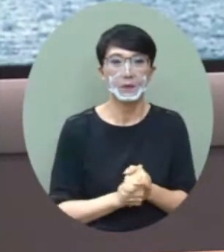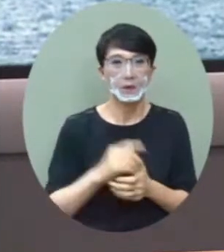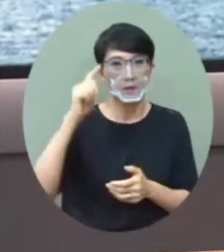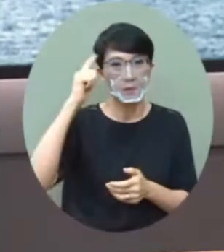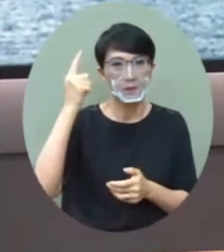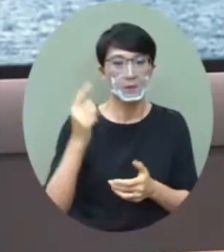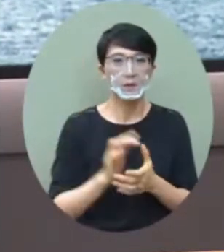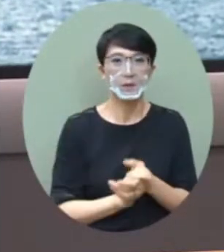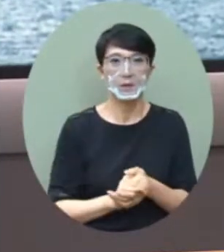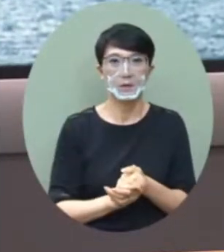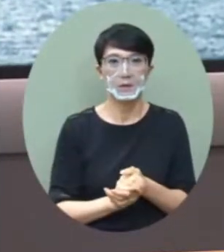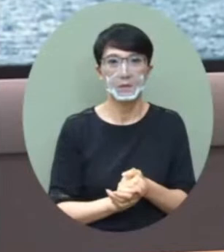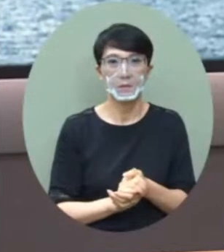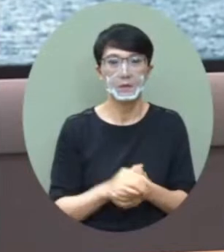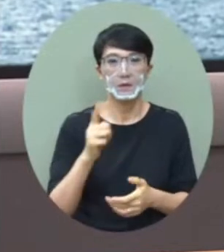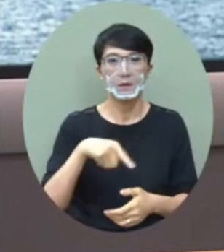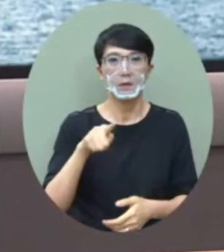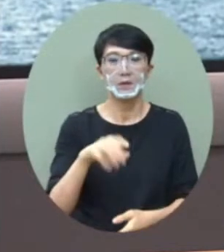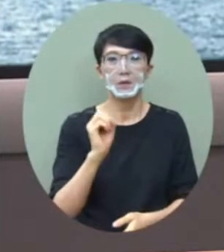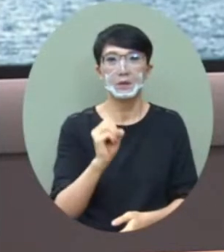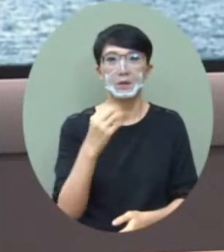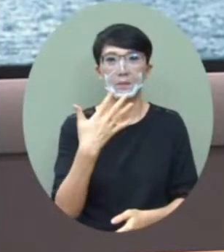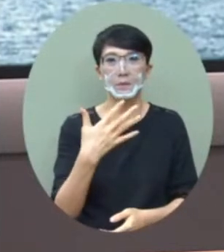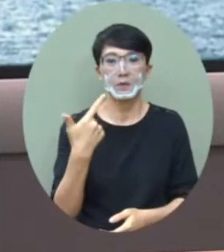stable condition. Over the past day,